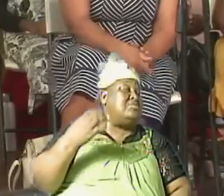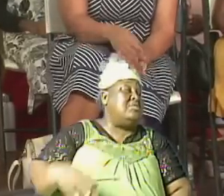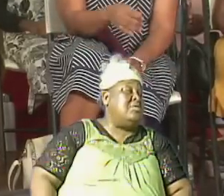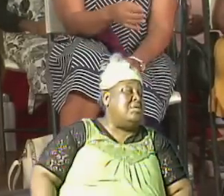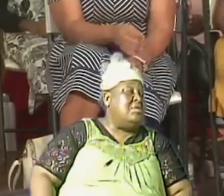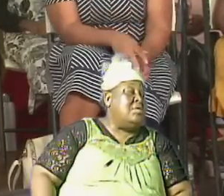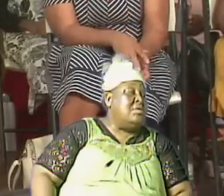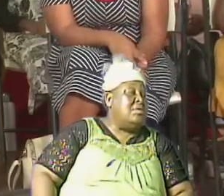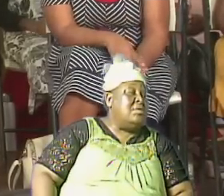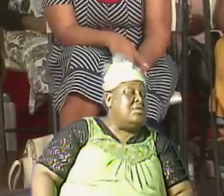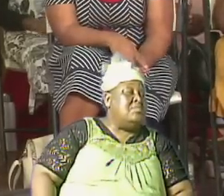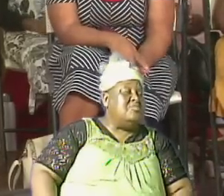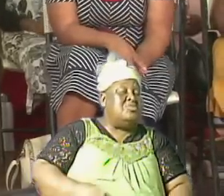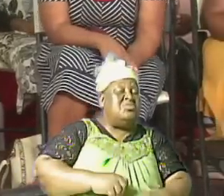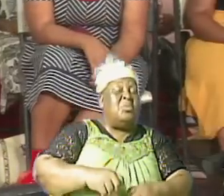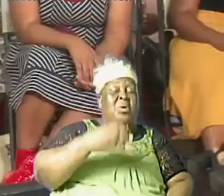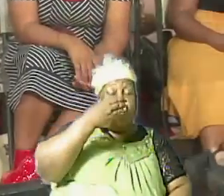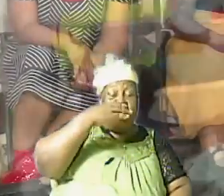No.